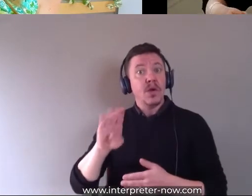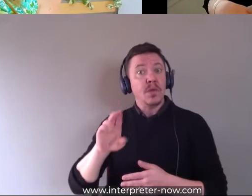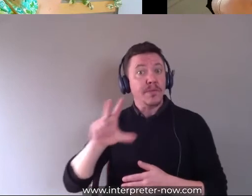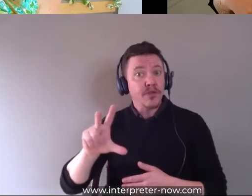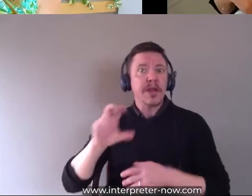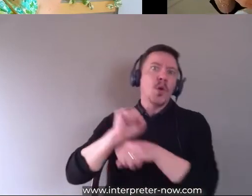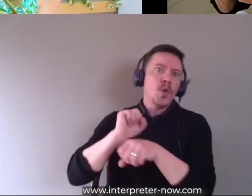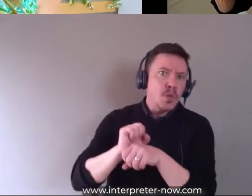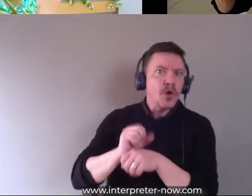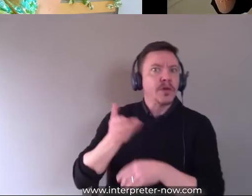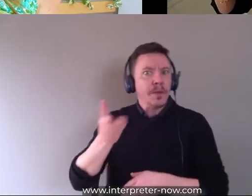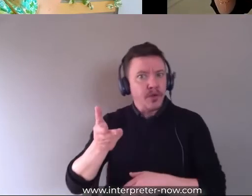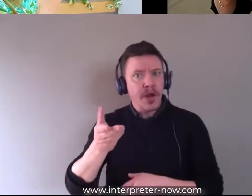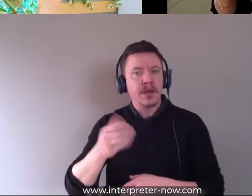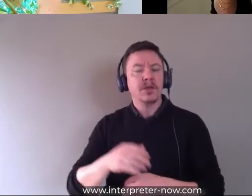in Web3,